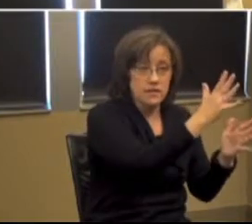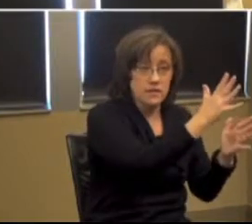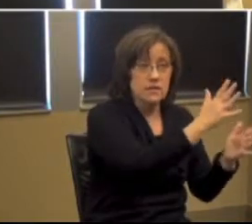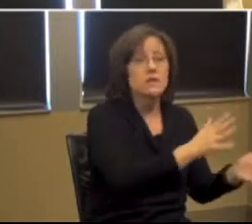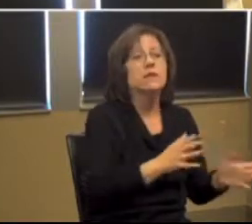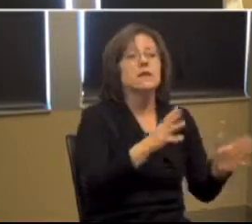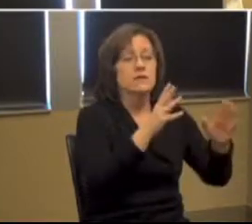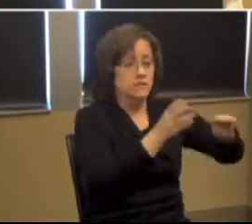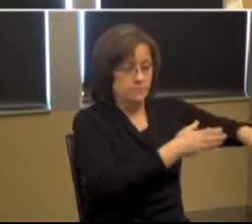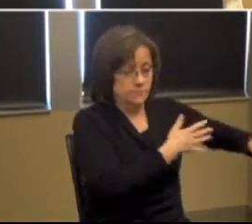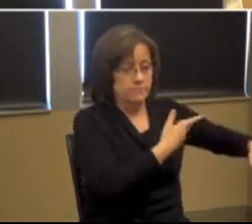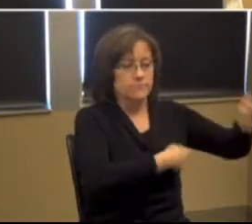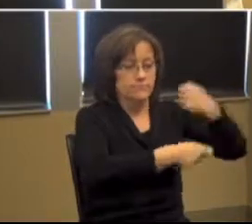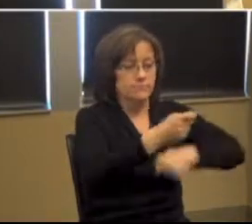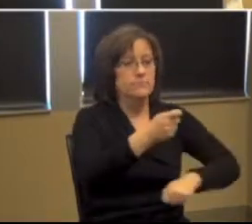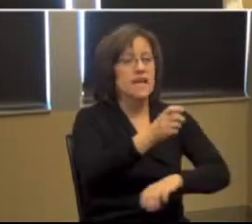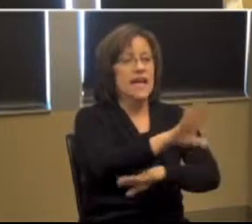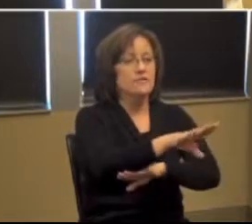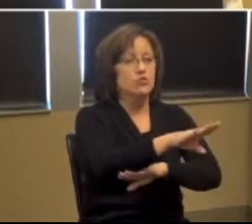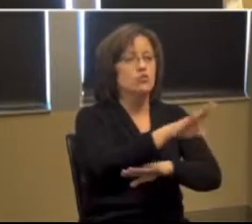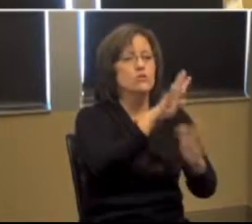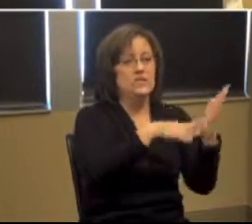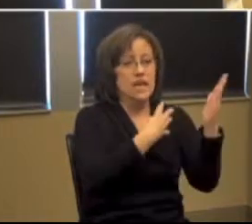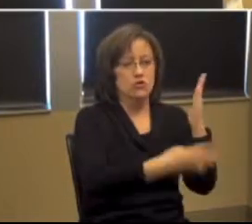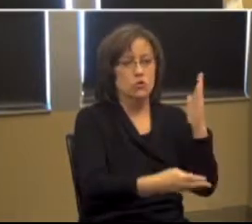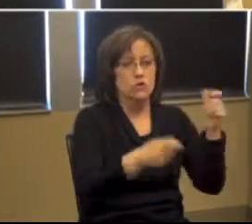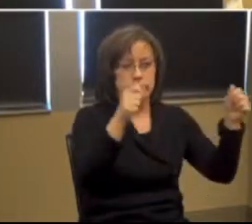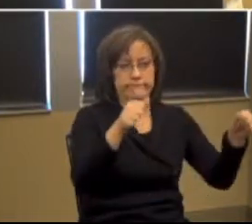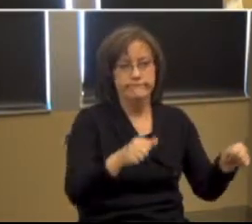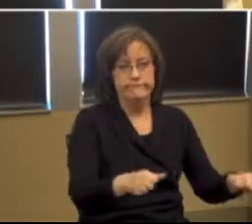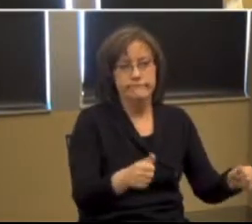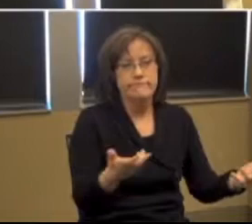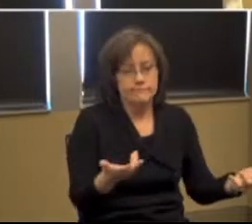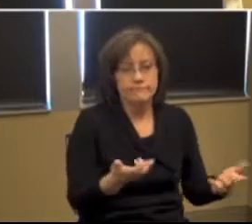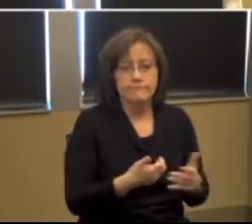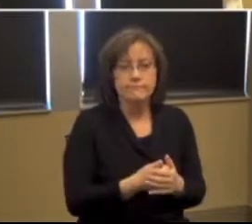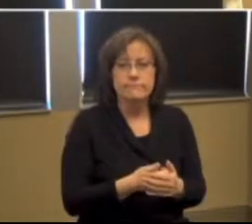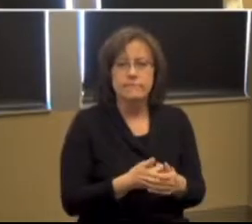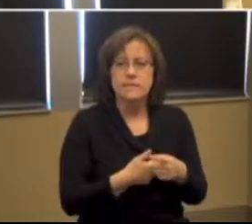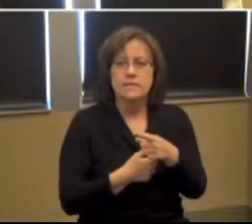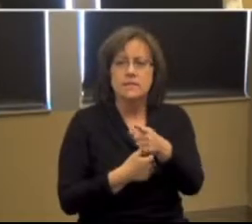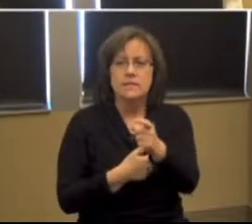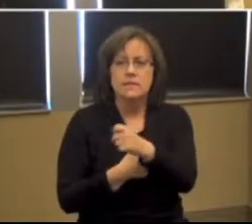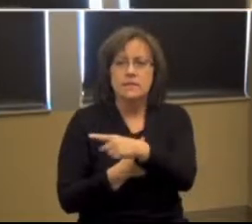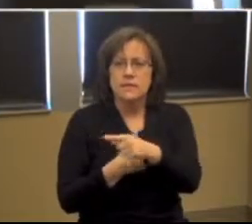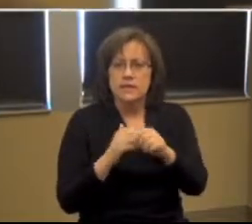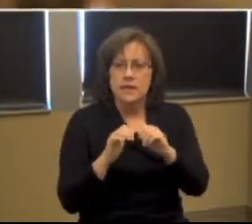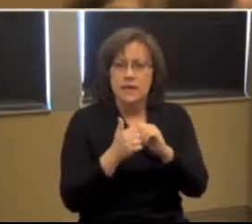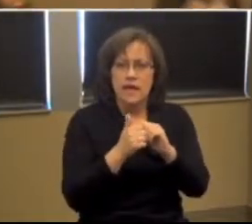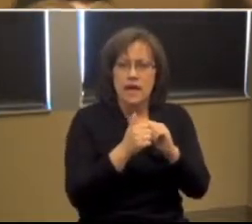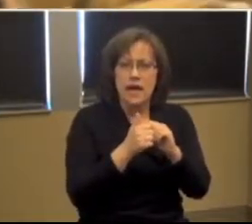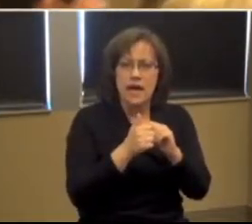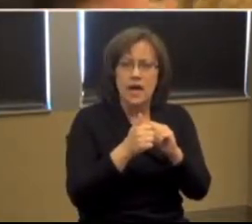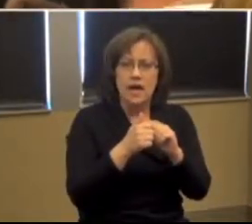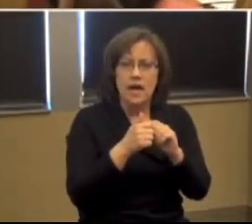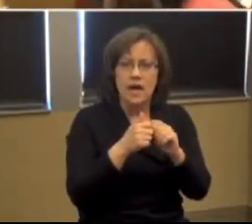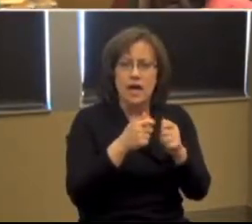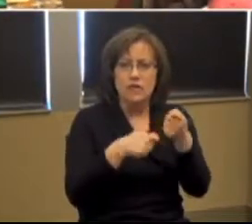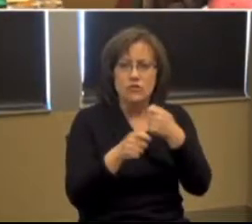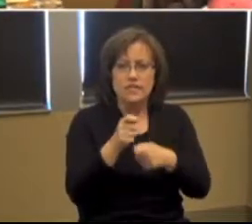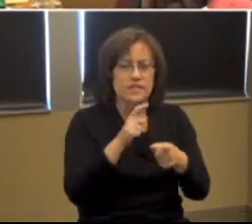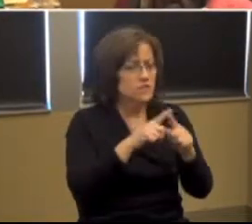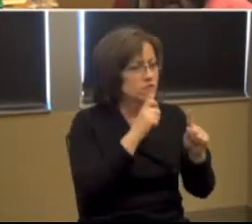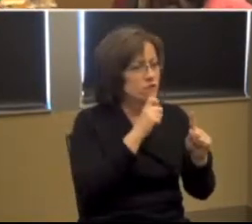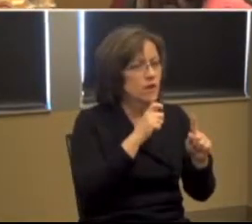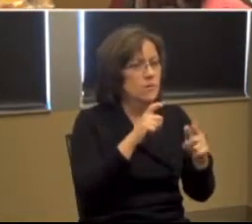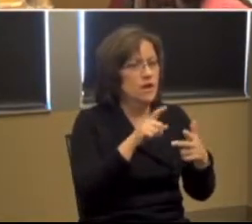morning's done, it goes away and you pull out the afternoon schedule. Yeah. How do you then transition from the then to the